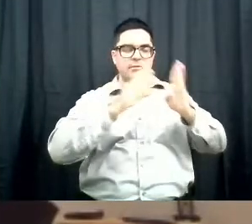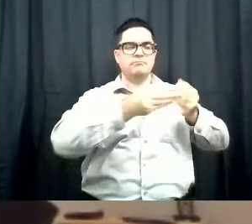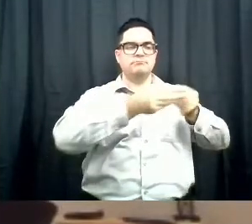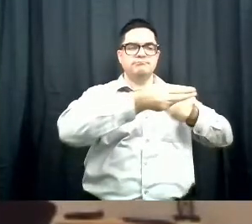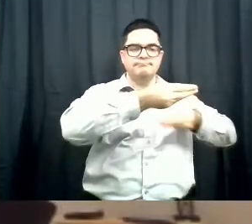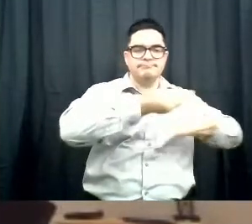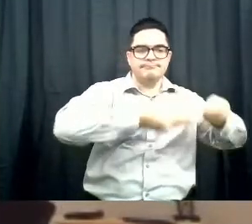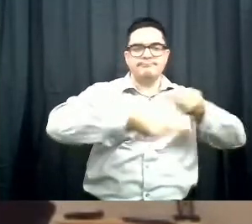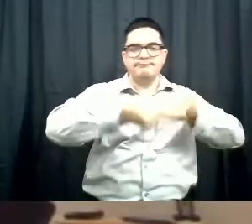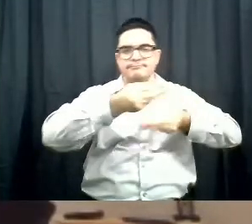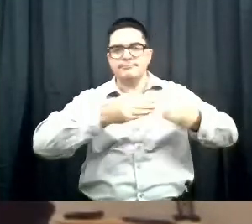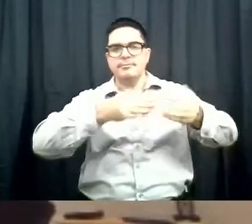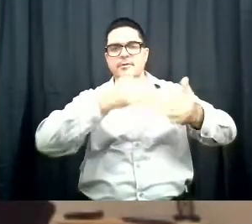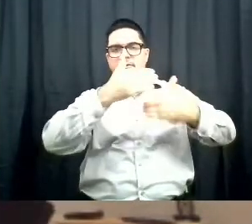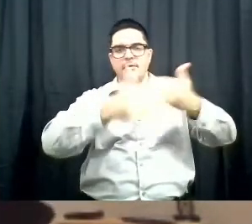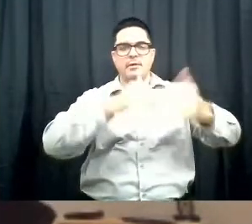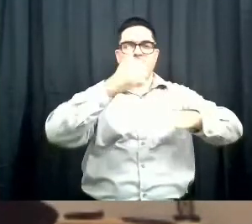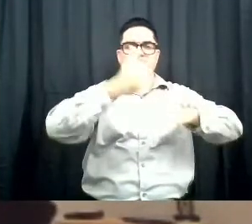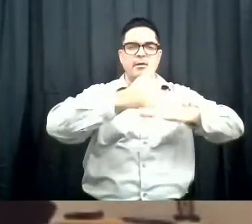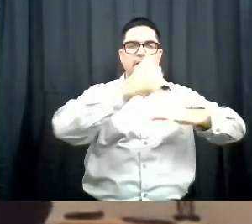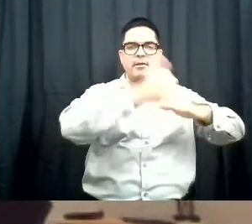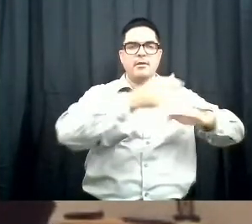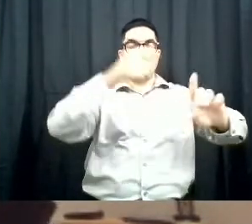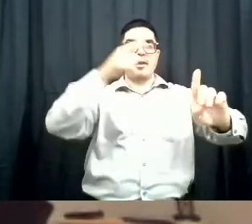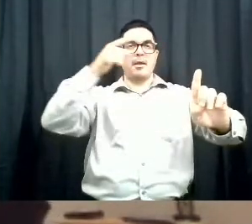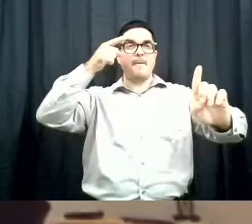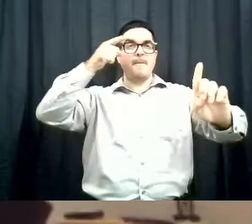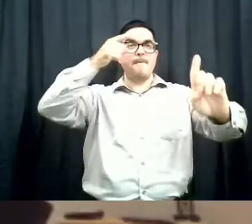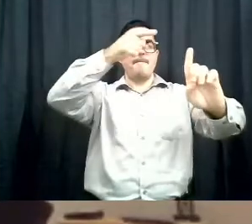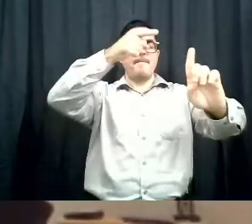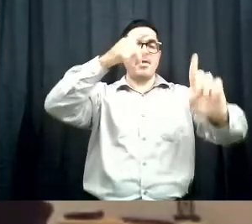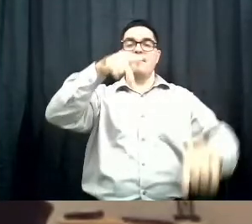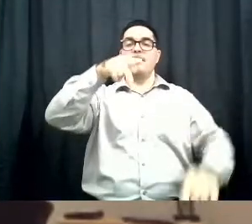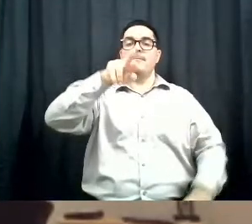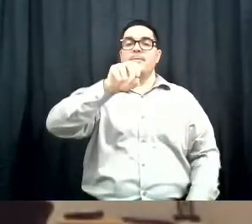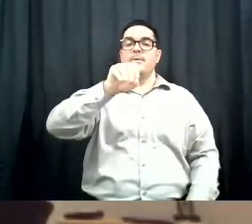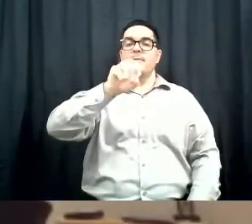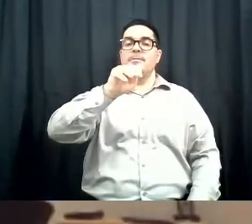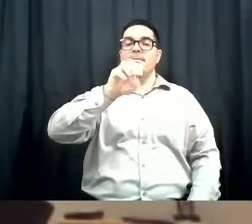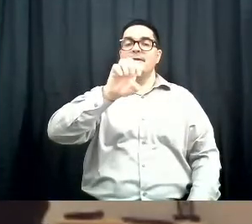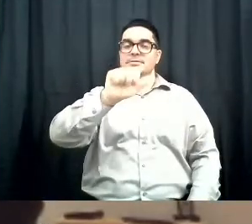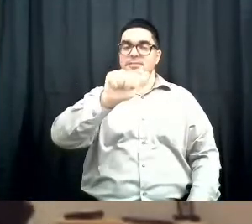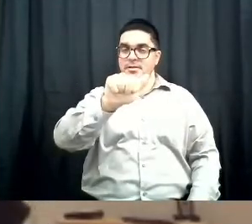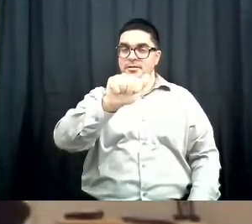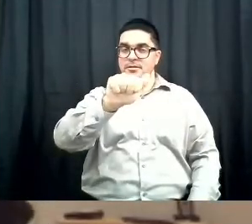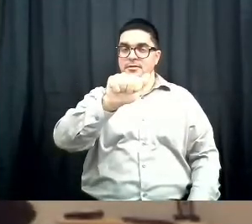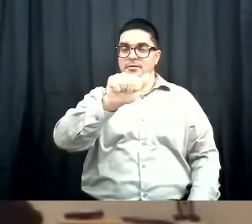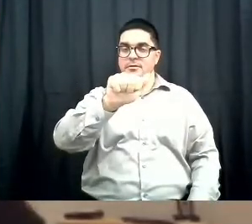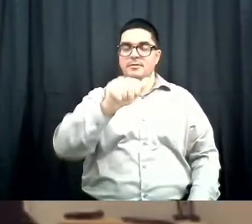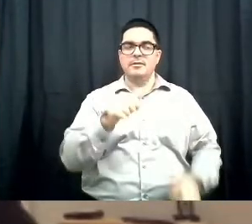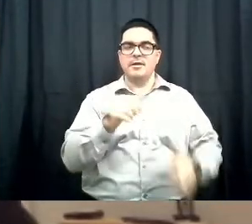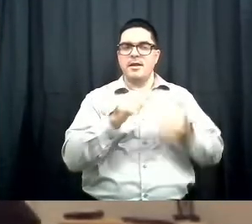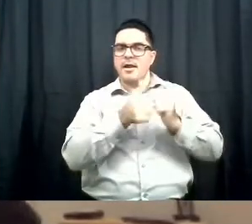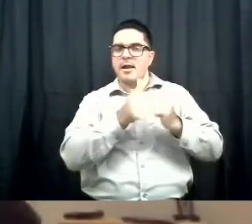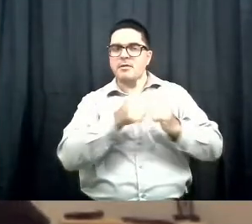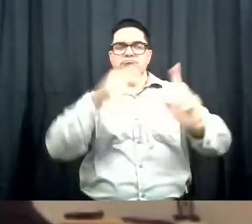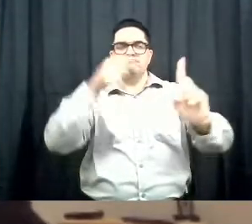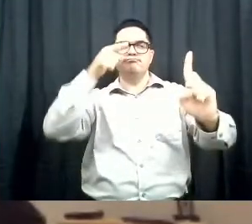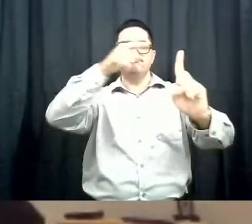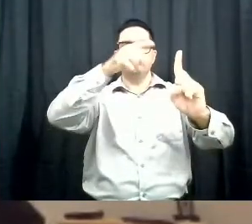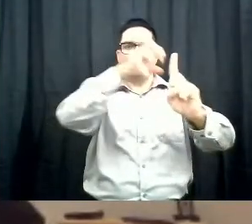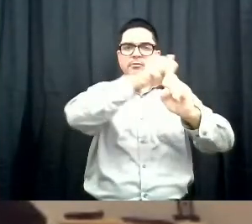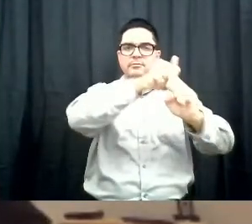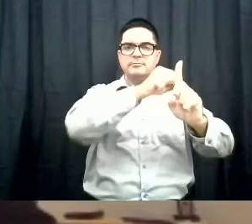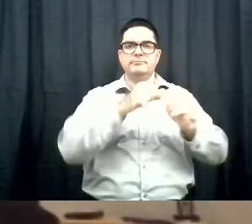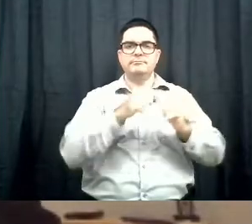the objective of what PROMESA says in the statute, which is to settle with creditors